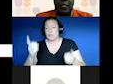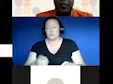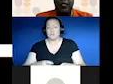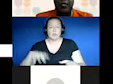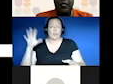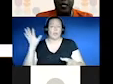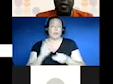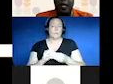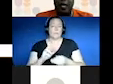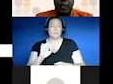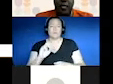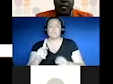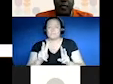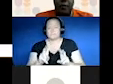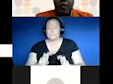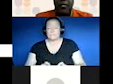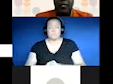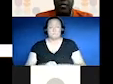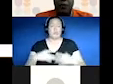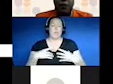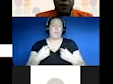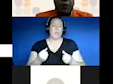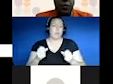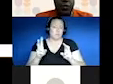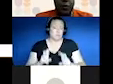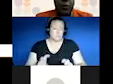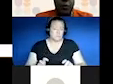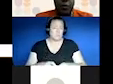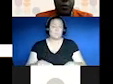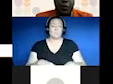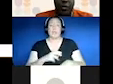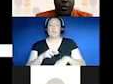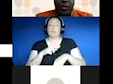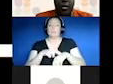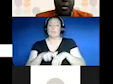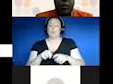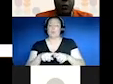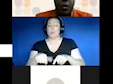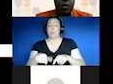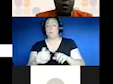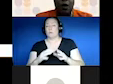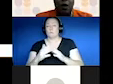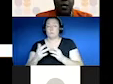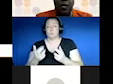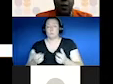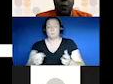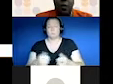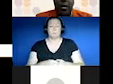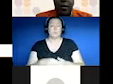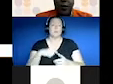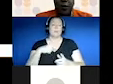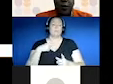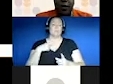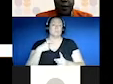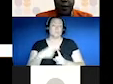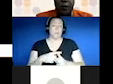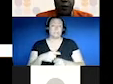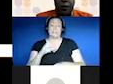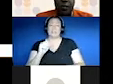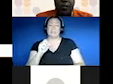risk assessments, health assessments, and referrals to community resources. As well, our care